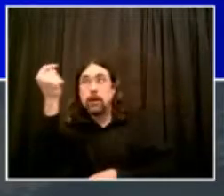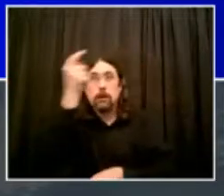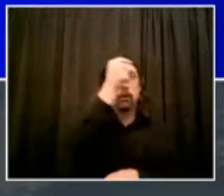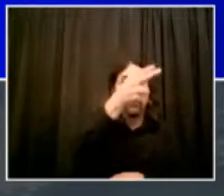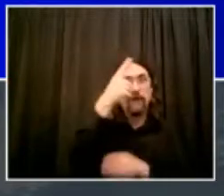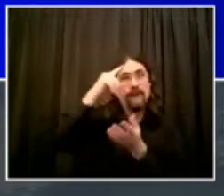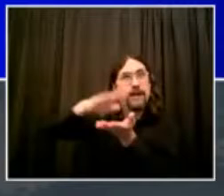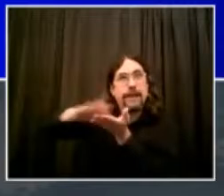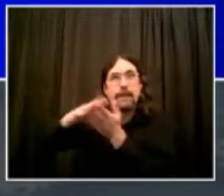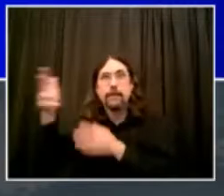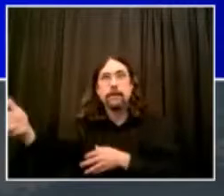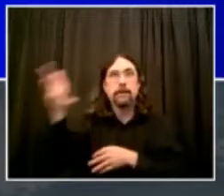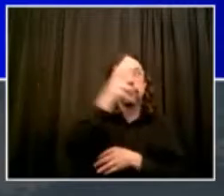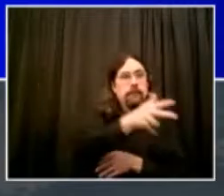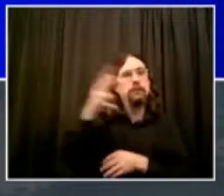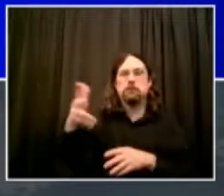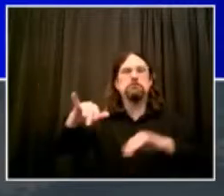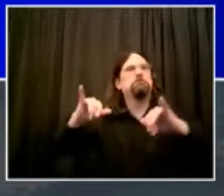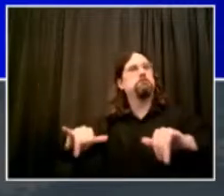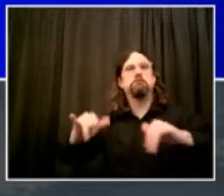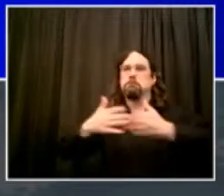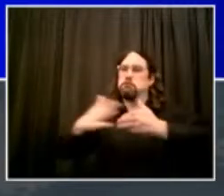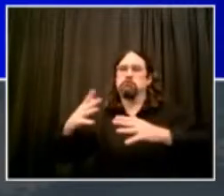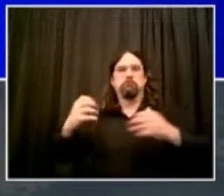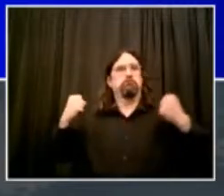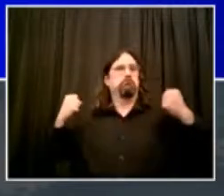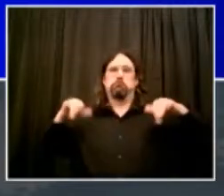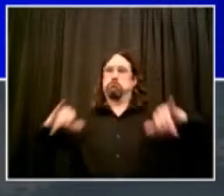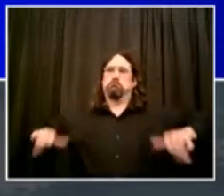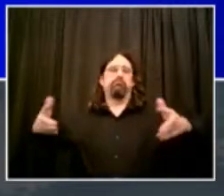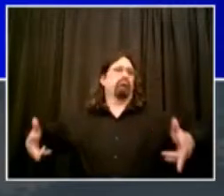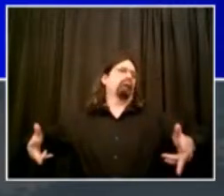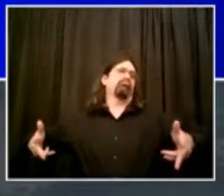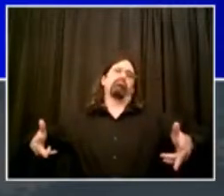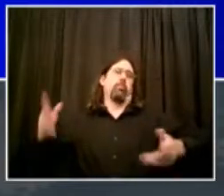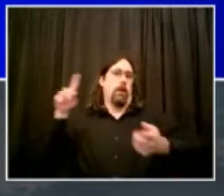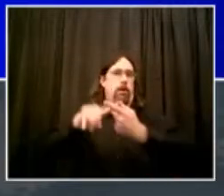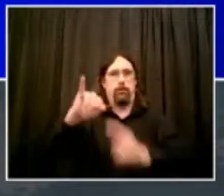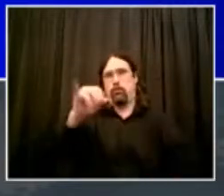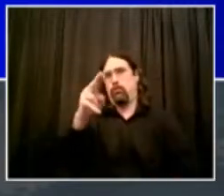to bring it back or not.